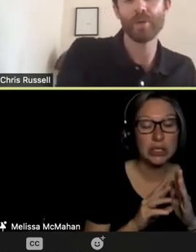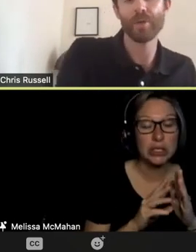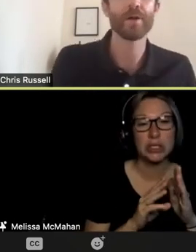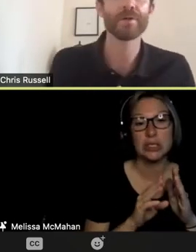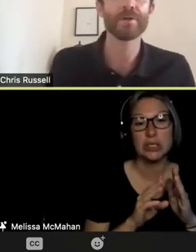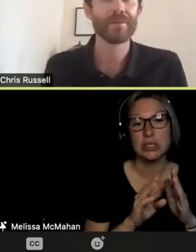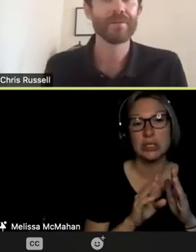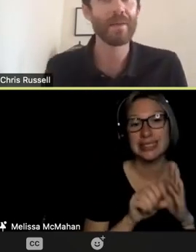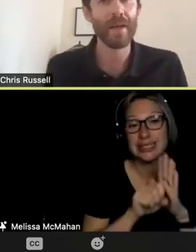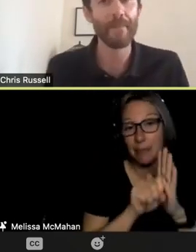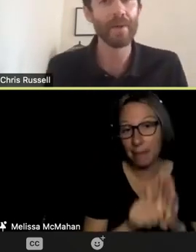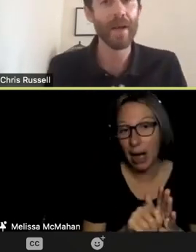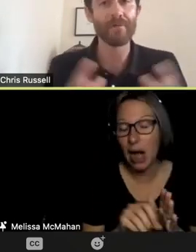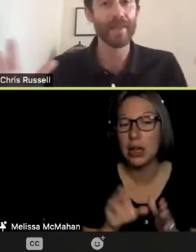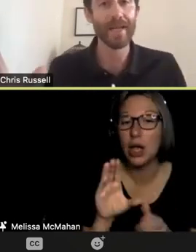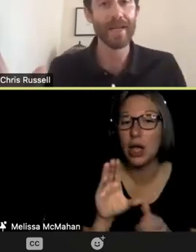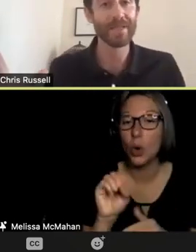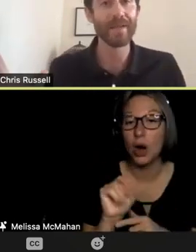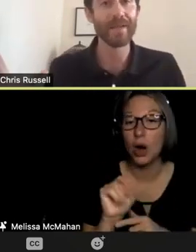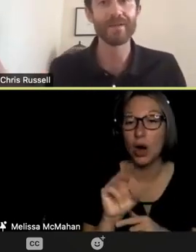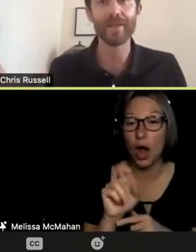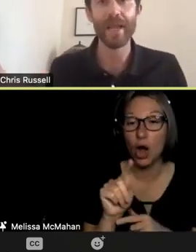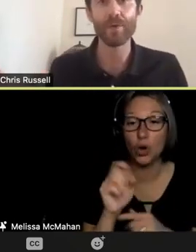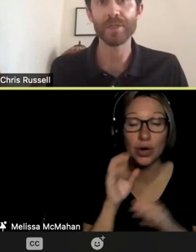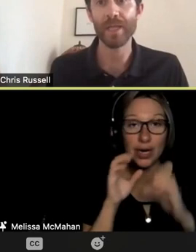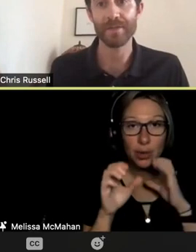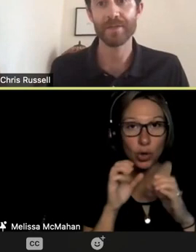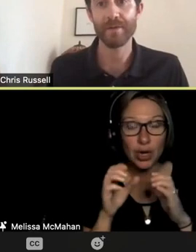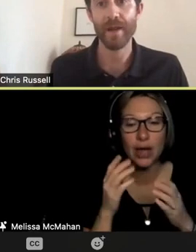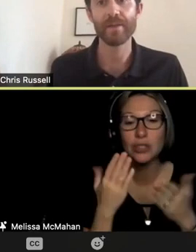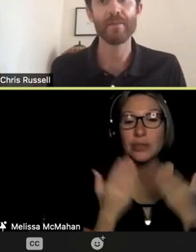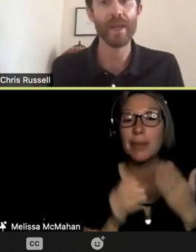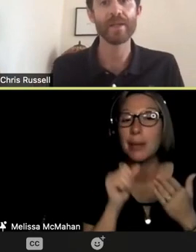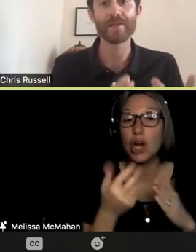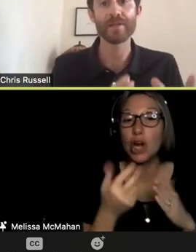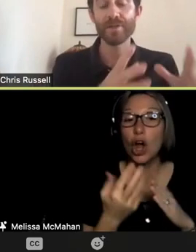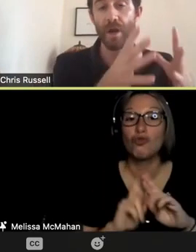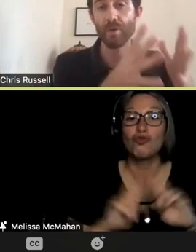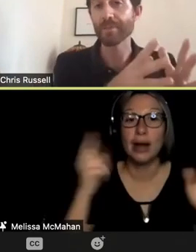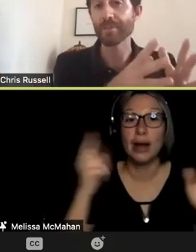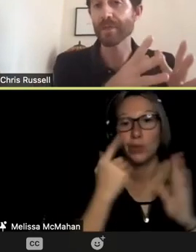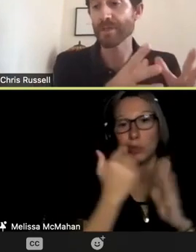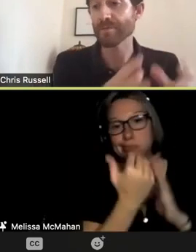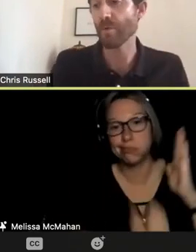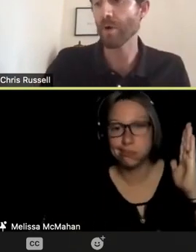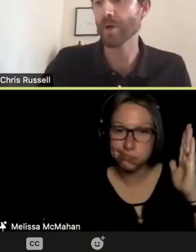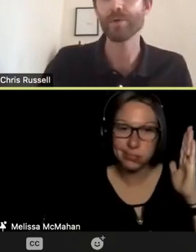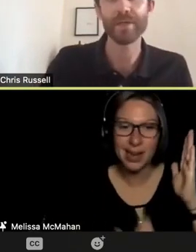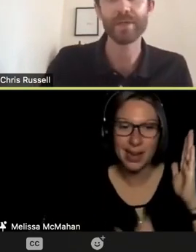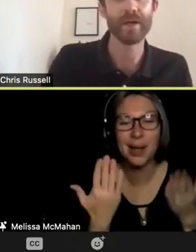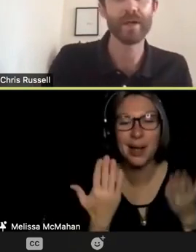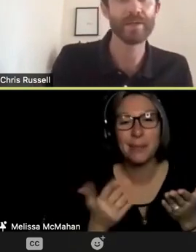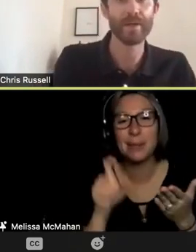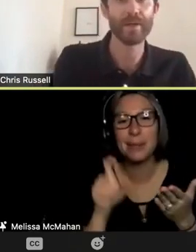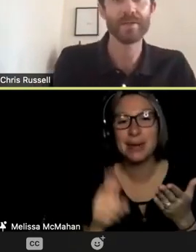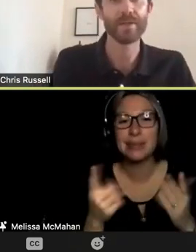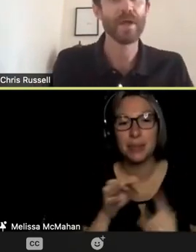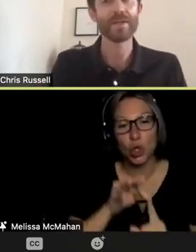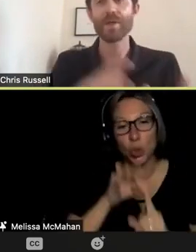concrete communicators, they may not be ready for that expansive language list, right? They may need to start with something that's more unique